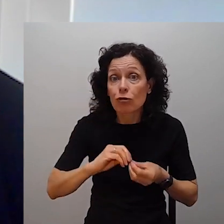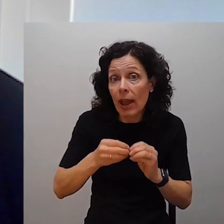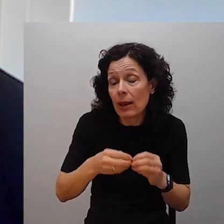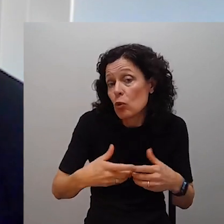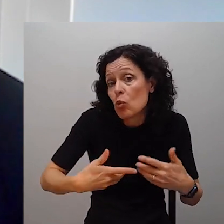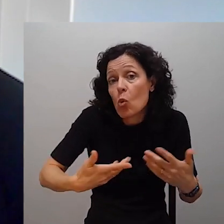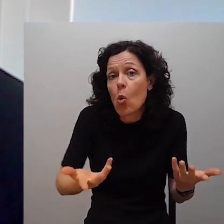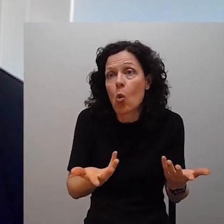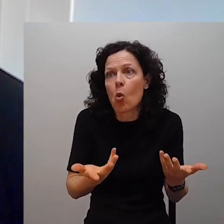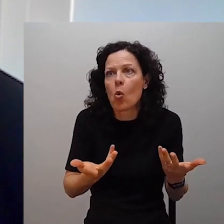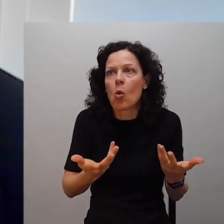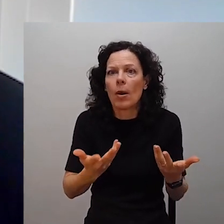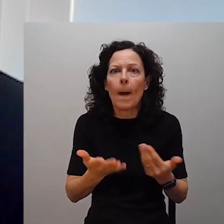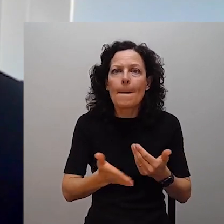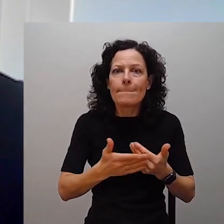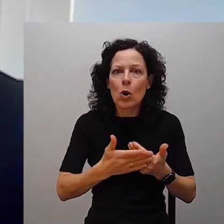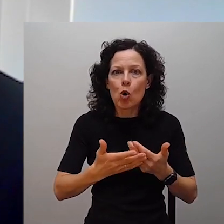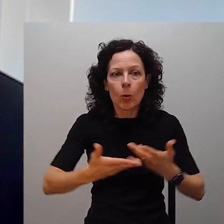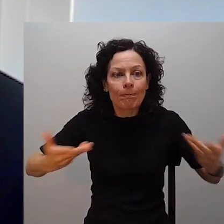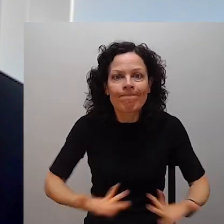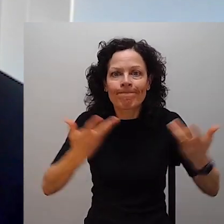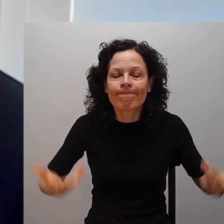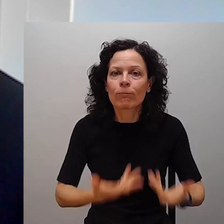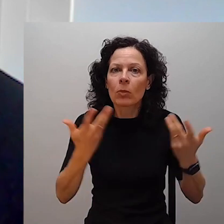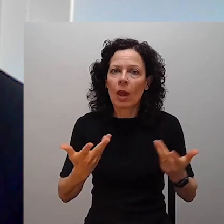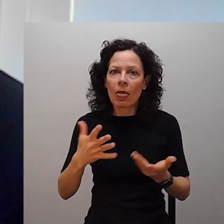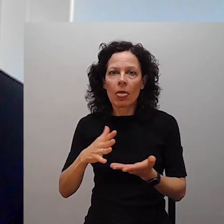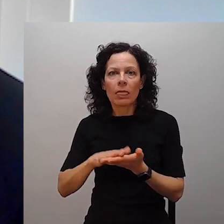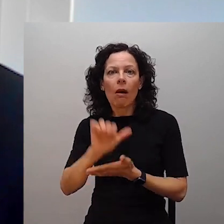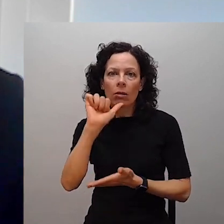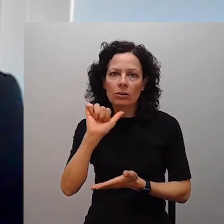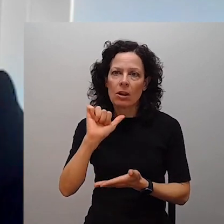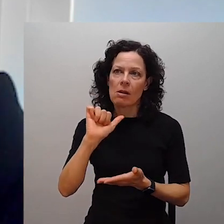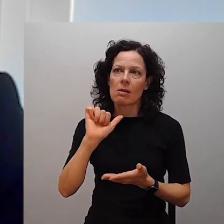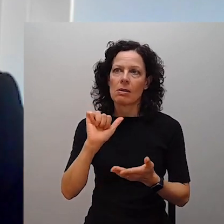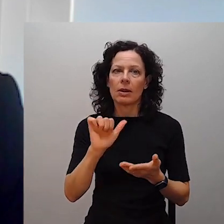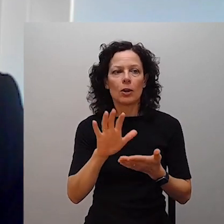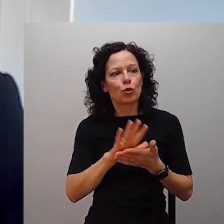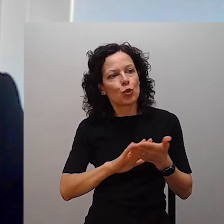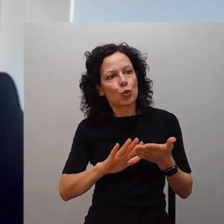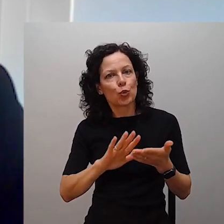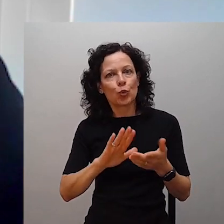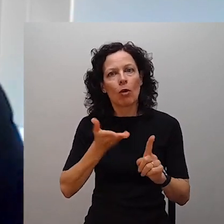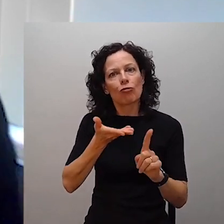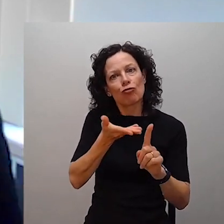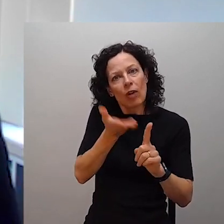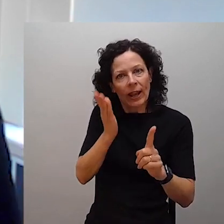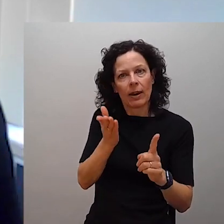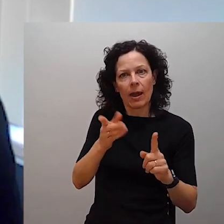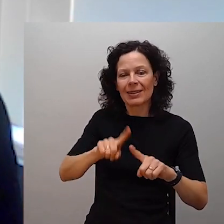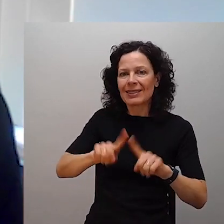some scenarios, revitalize a culture that recognizes these